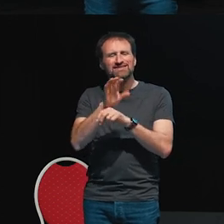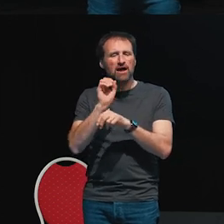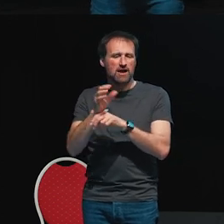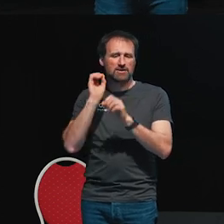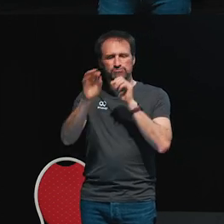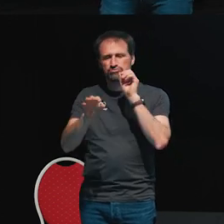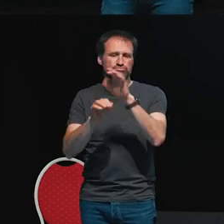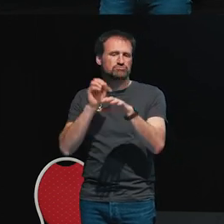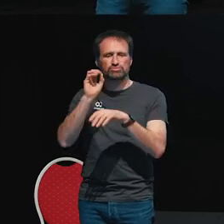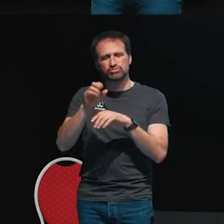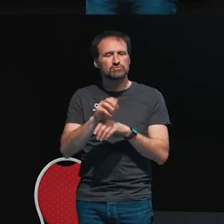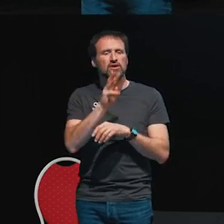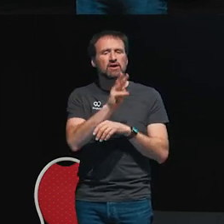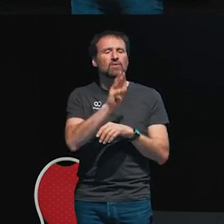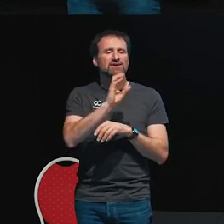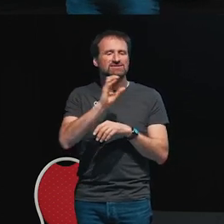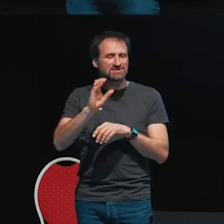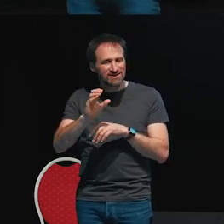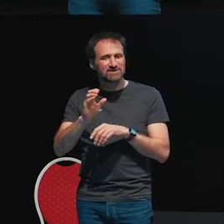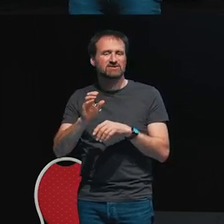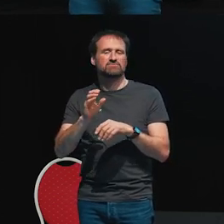YCZ repository and see what kind of